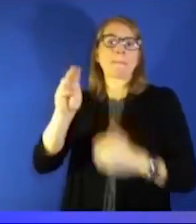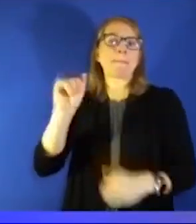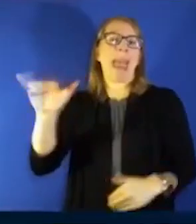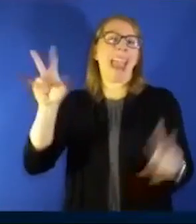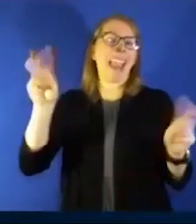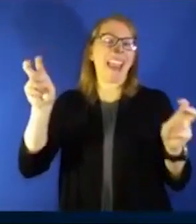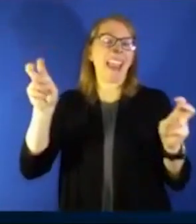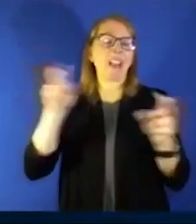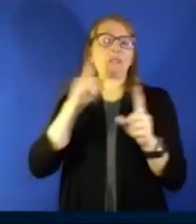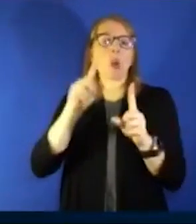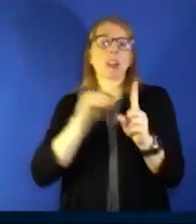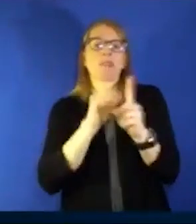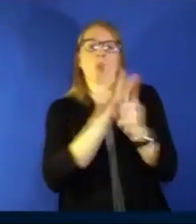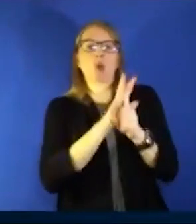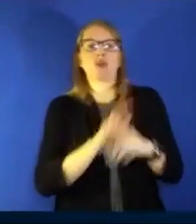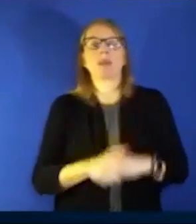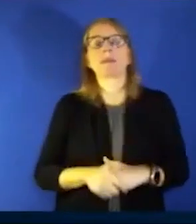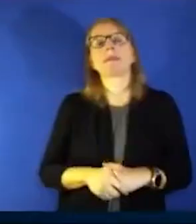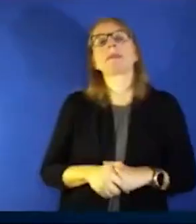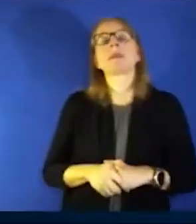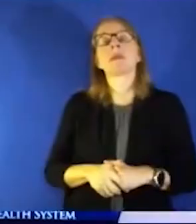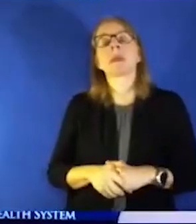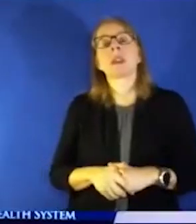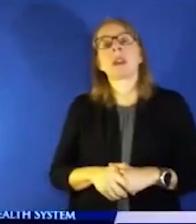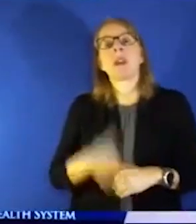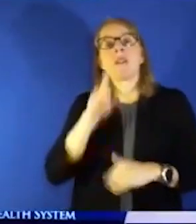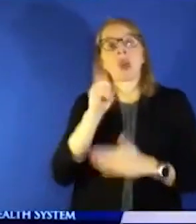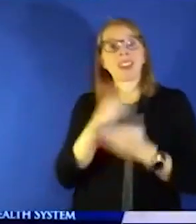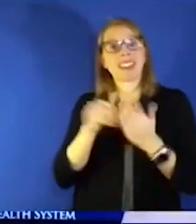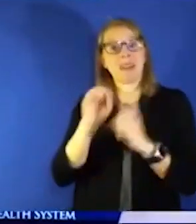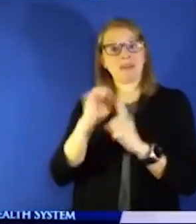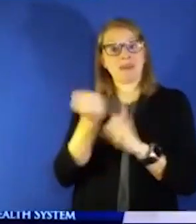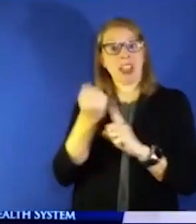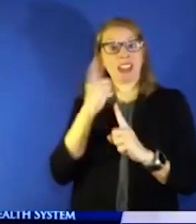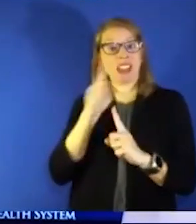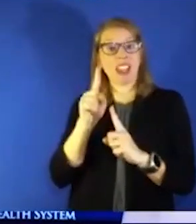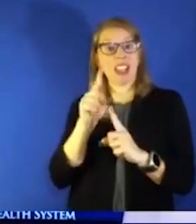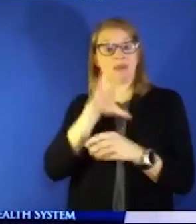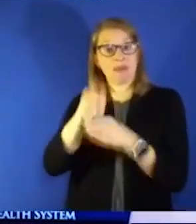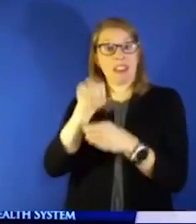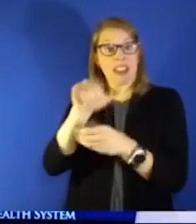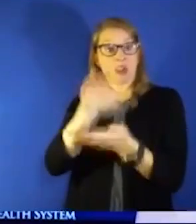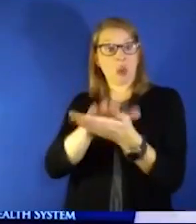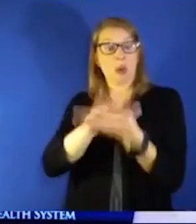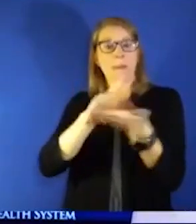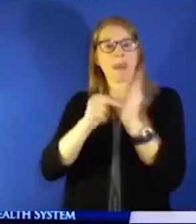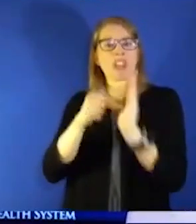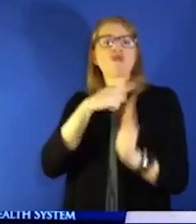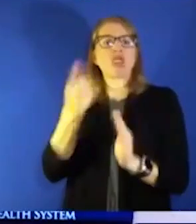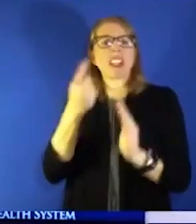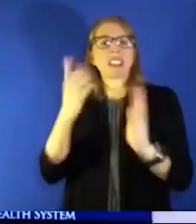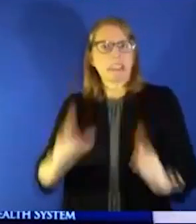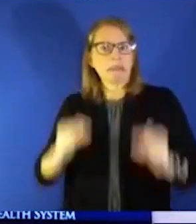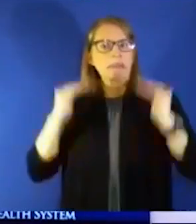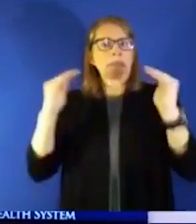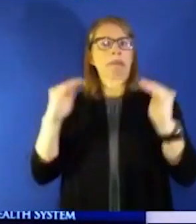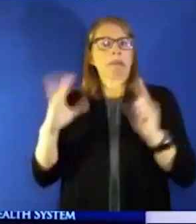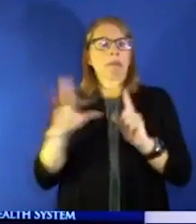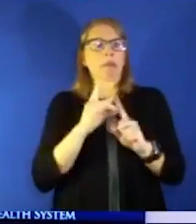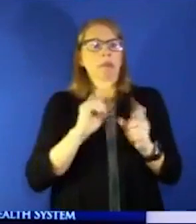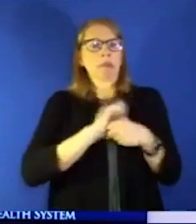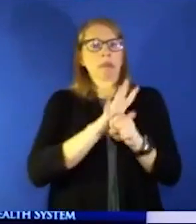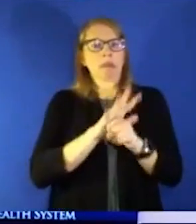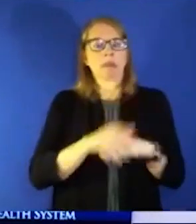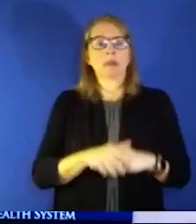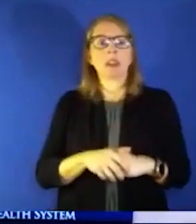And, in some cases, I almost think that being in that school puts you at higher risk compared to being in a hospital